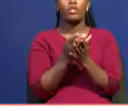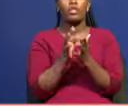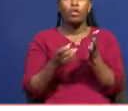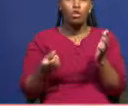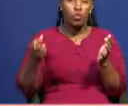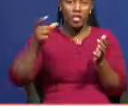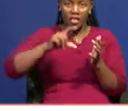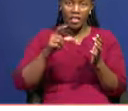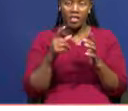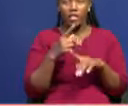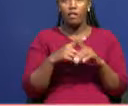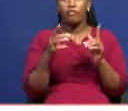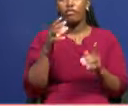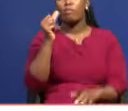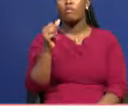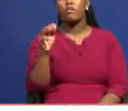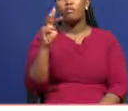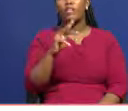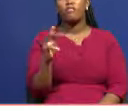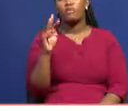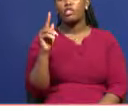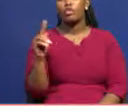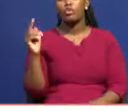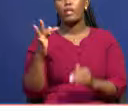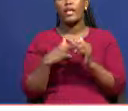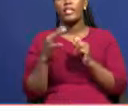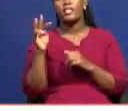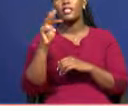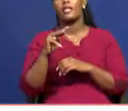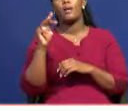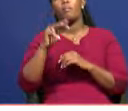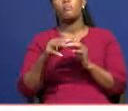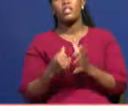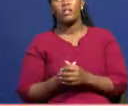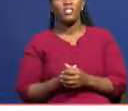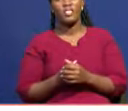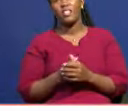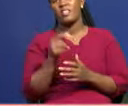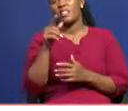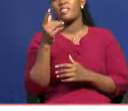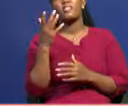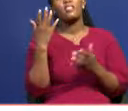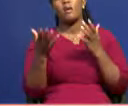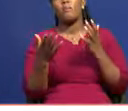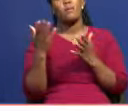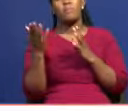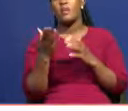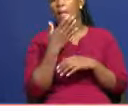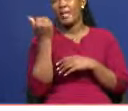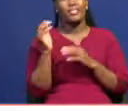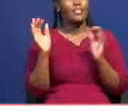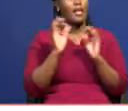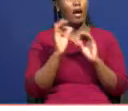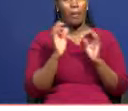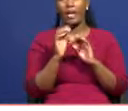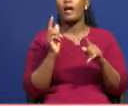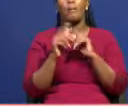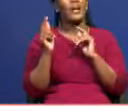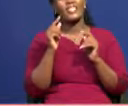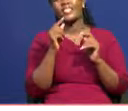from 5 million to 8 million. It's not very ideal to leave it at 8 million, mm-hmm. though it's a welcome